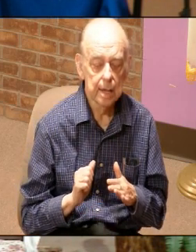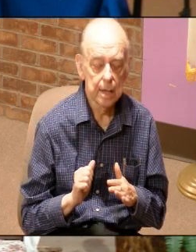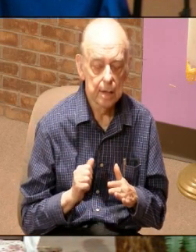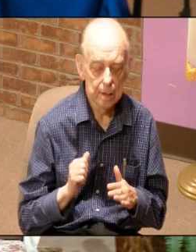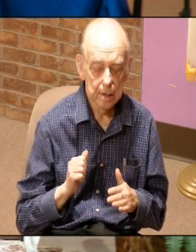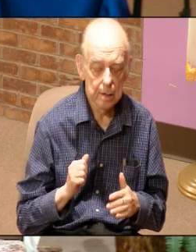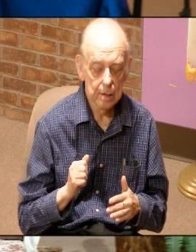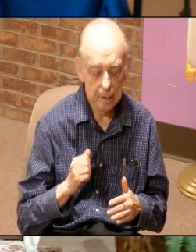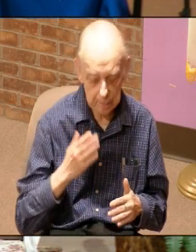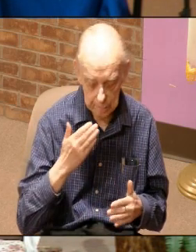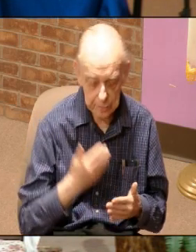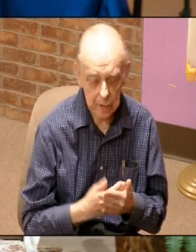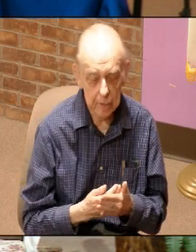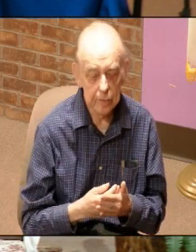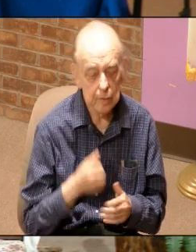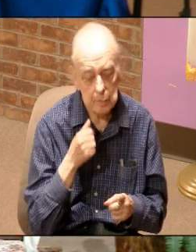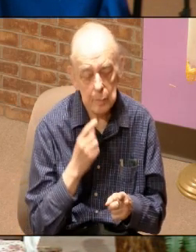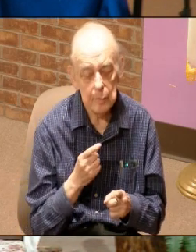Your son.